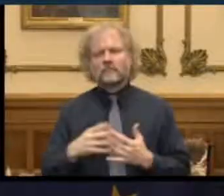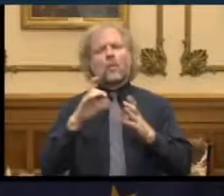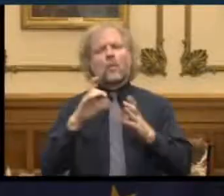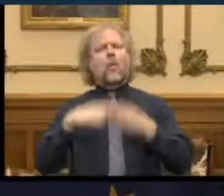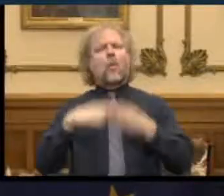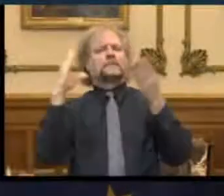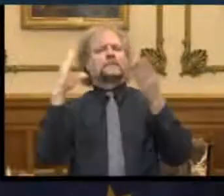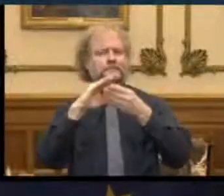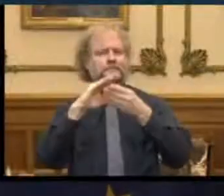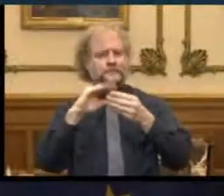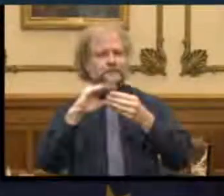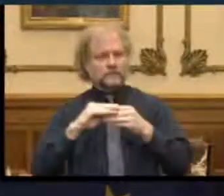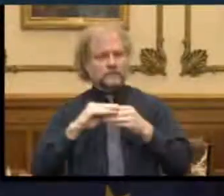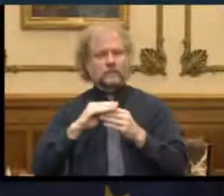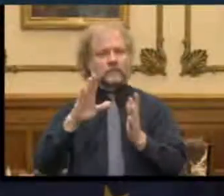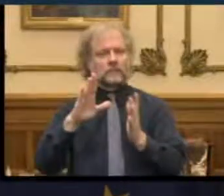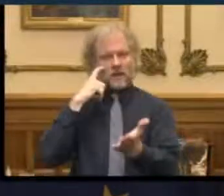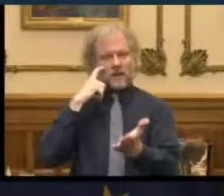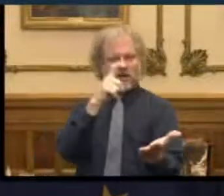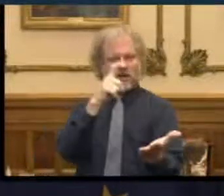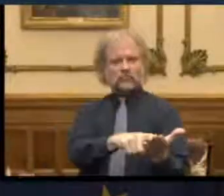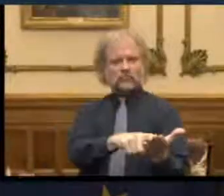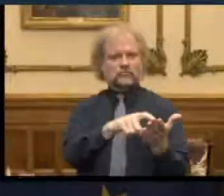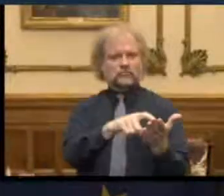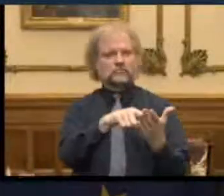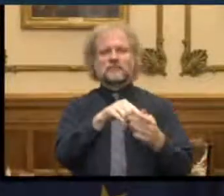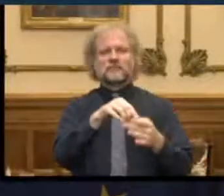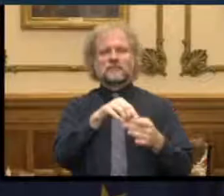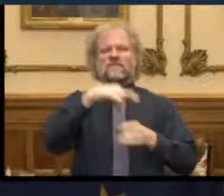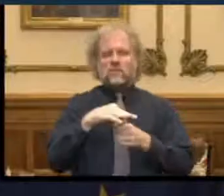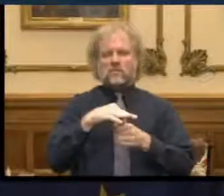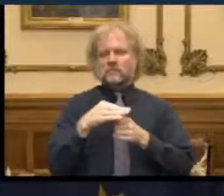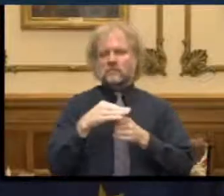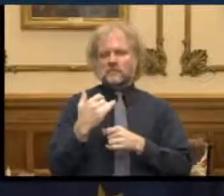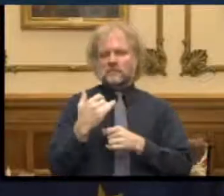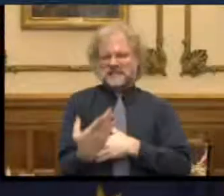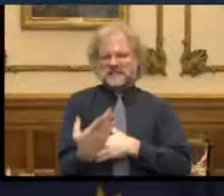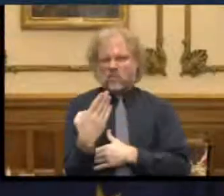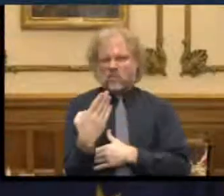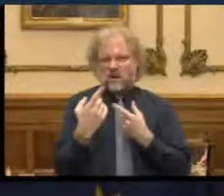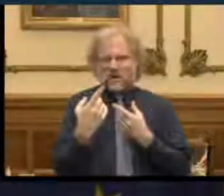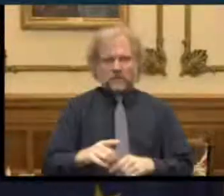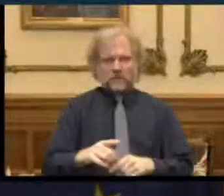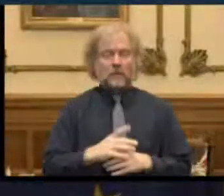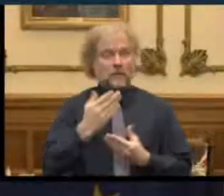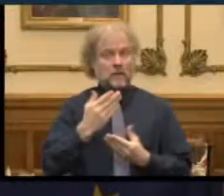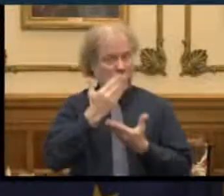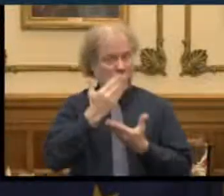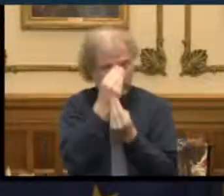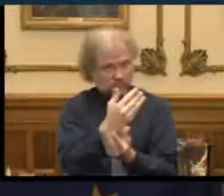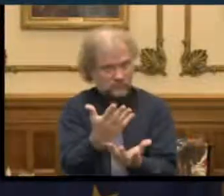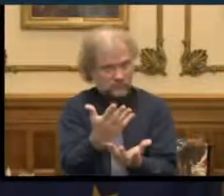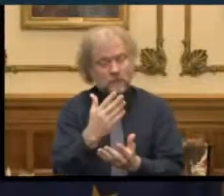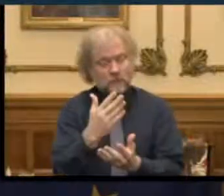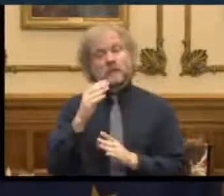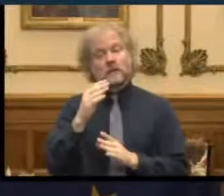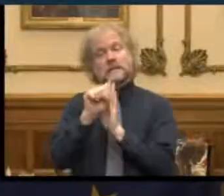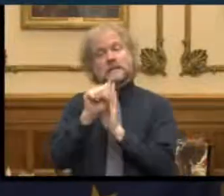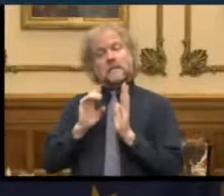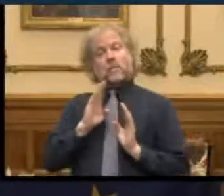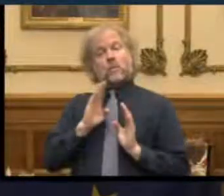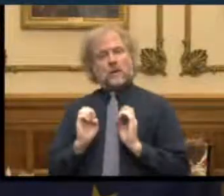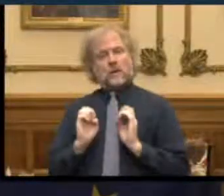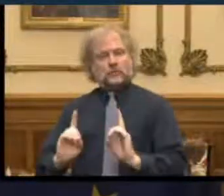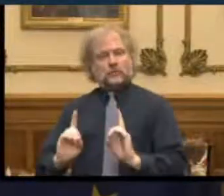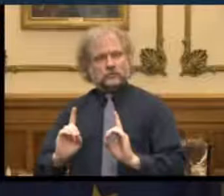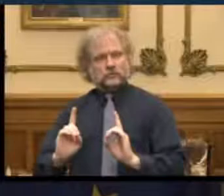by an acknowledgement of a vote that was taken earlier this morning. Happy to report that the State Board of Education